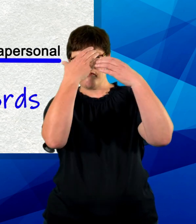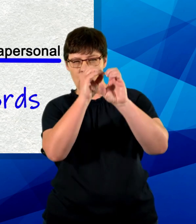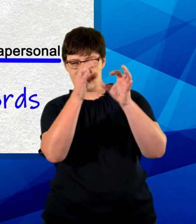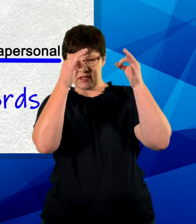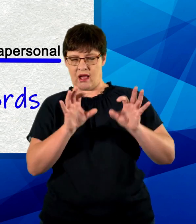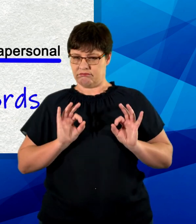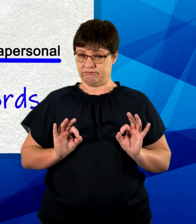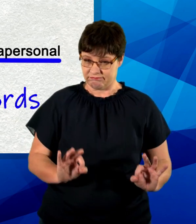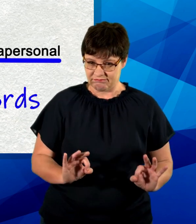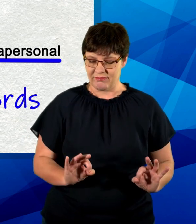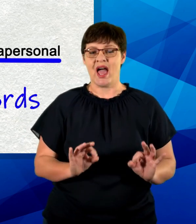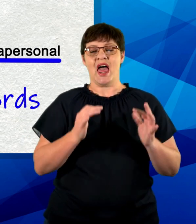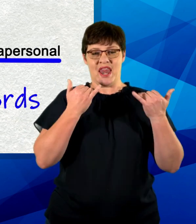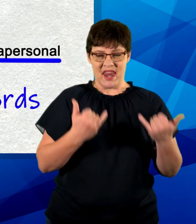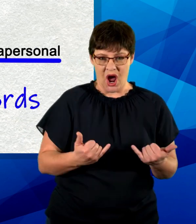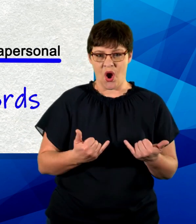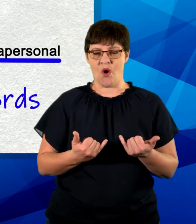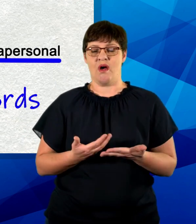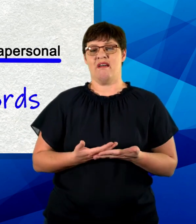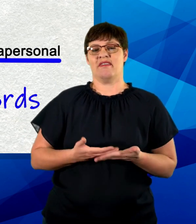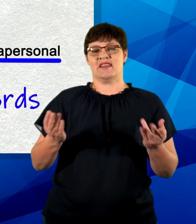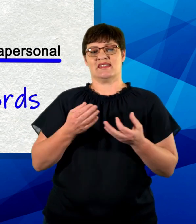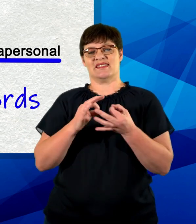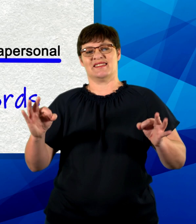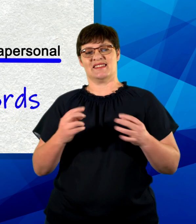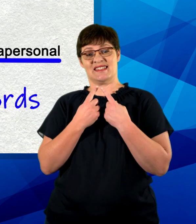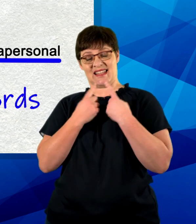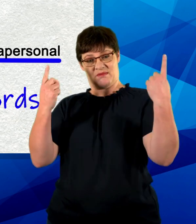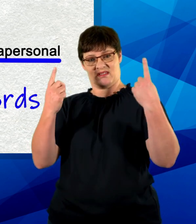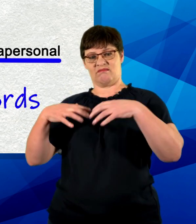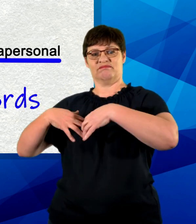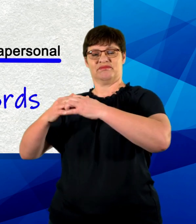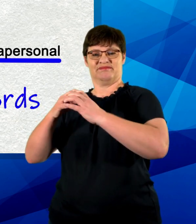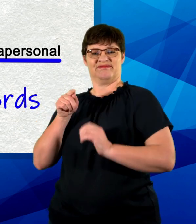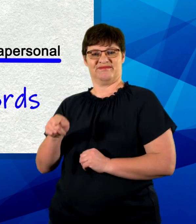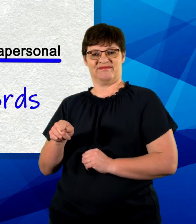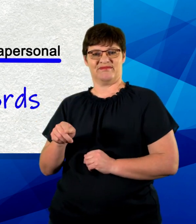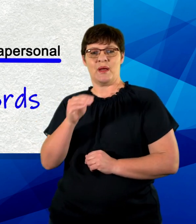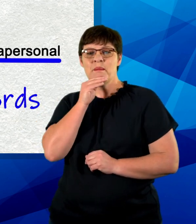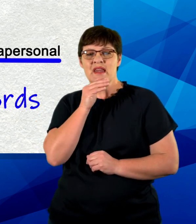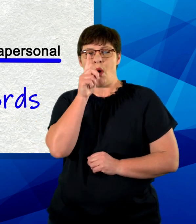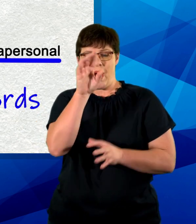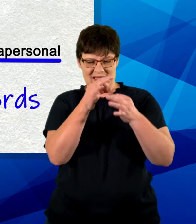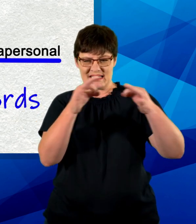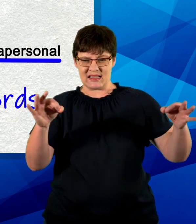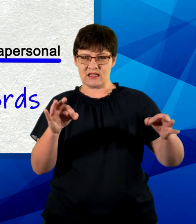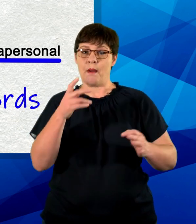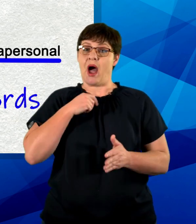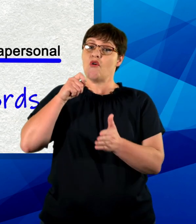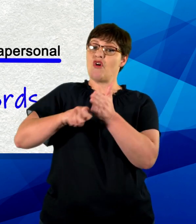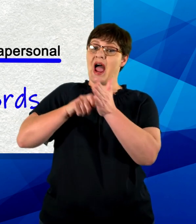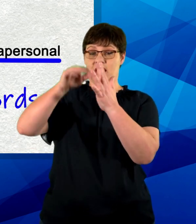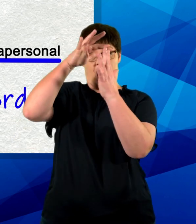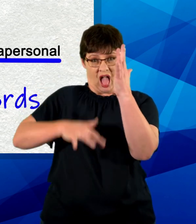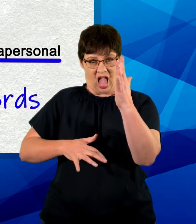you can continue to formulate a thesis statement. This is one sentence that expresses the central message of your writing